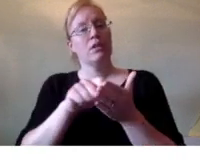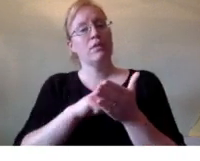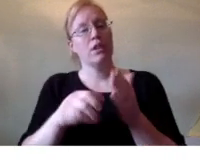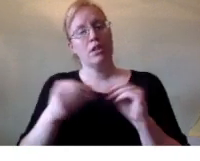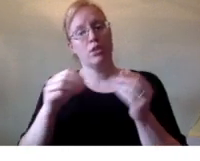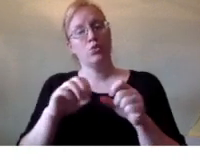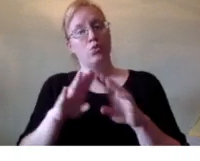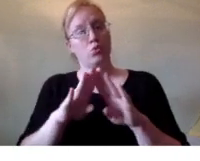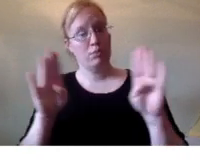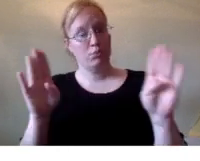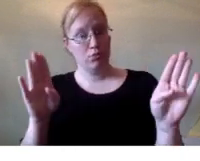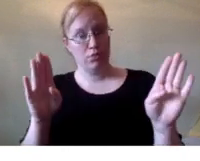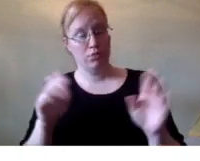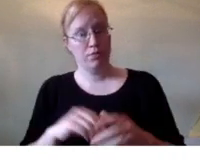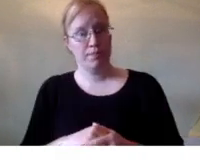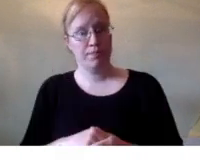storyboard.